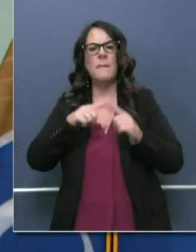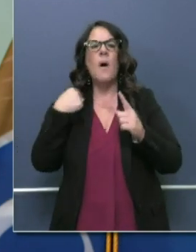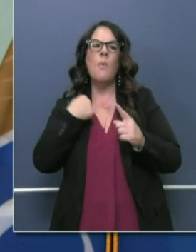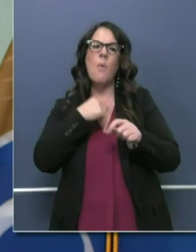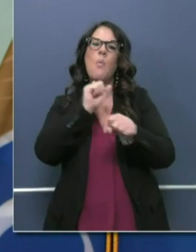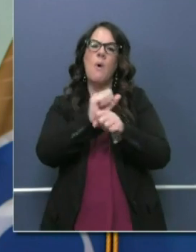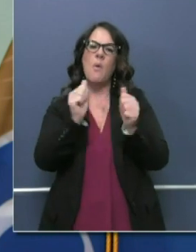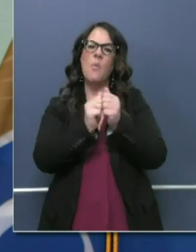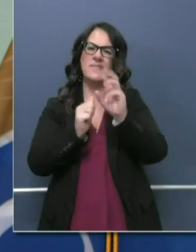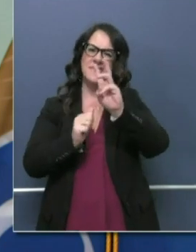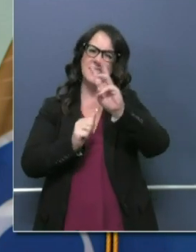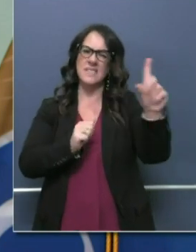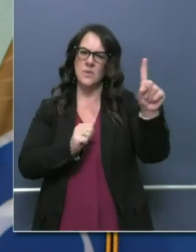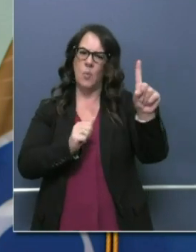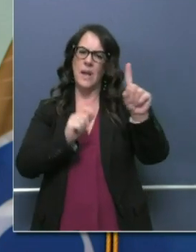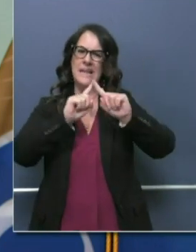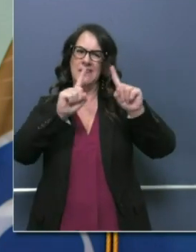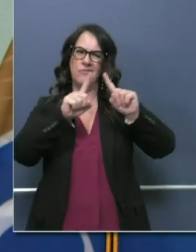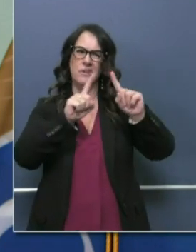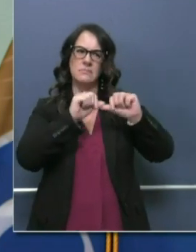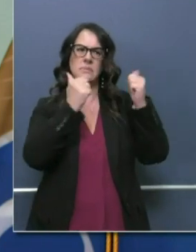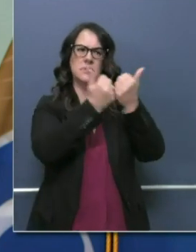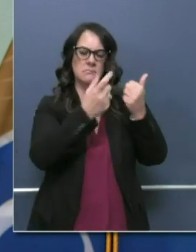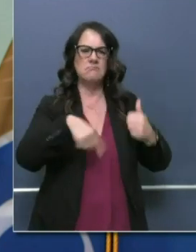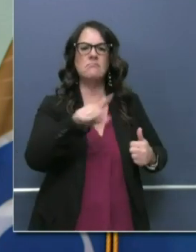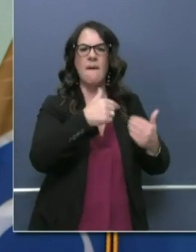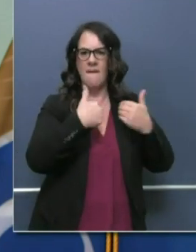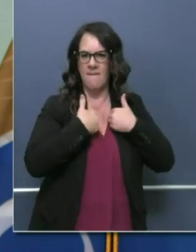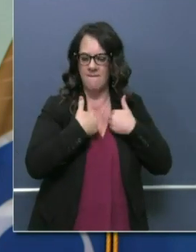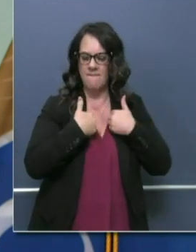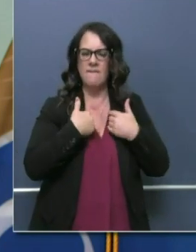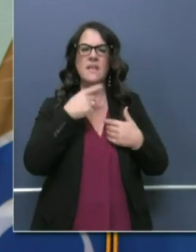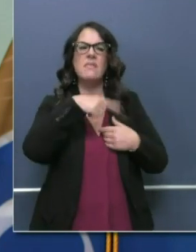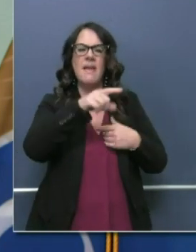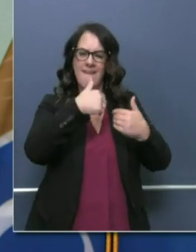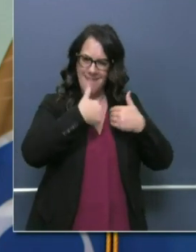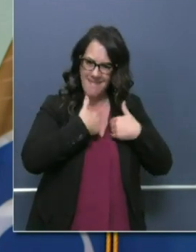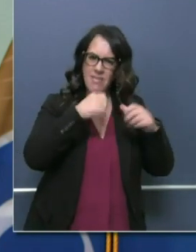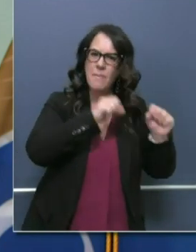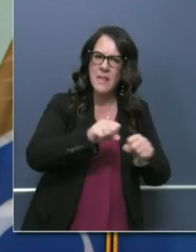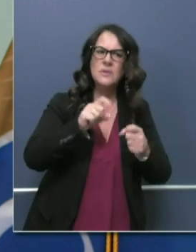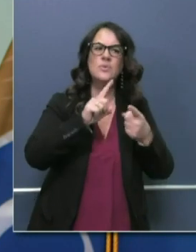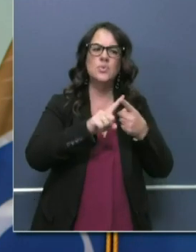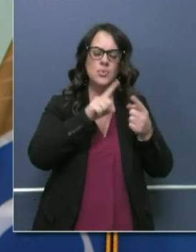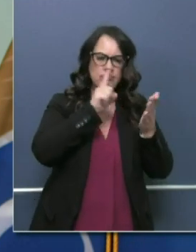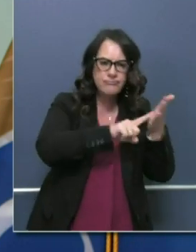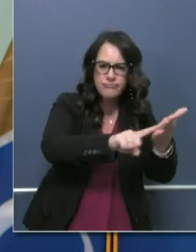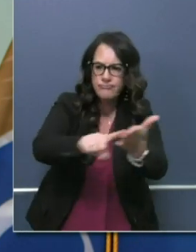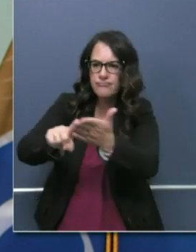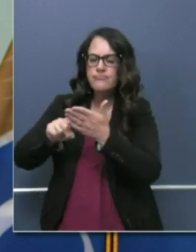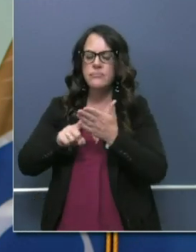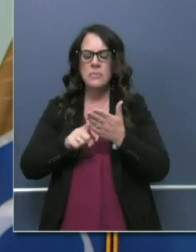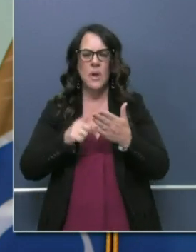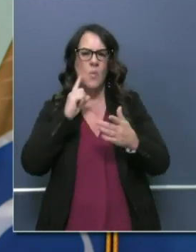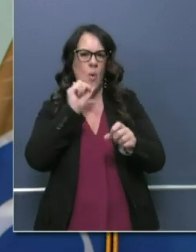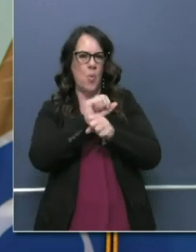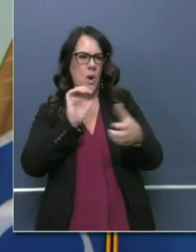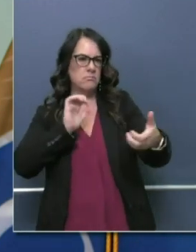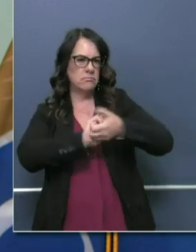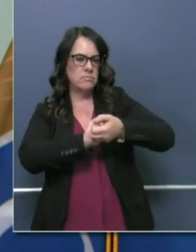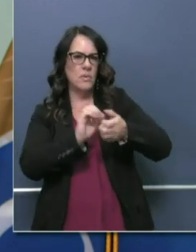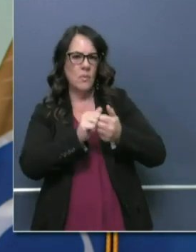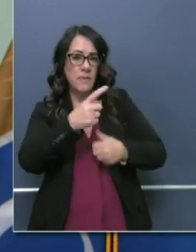different agencies, and they have, to some degree, tracing capacity. What we're doing is now working with them